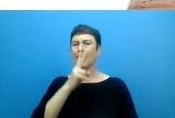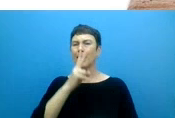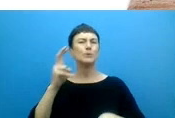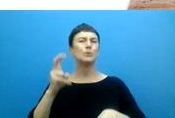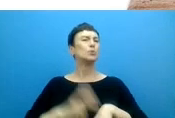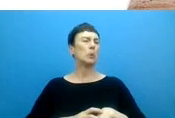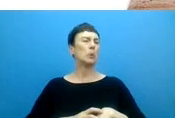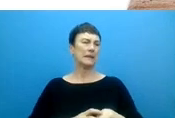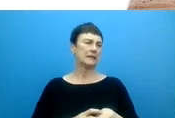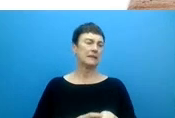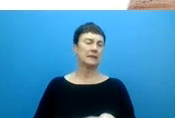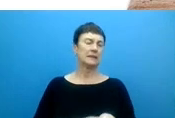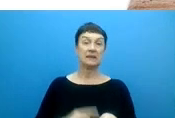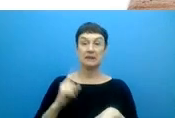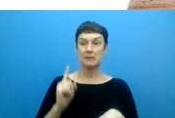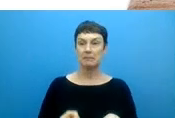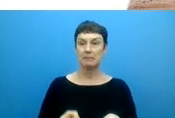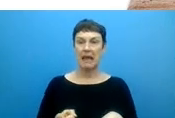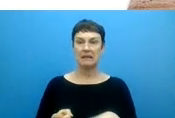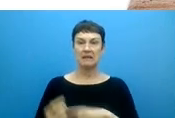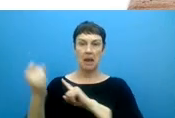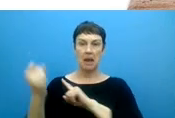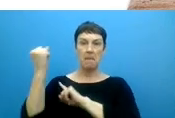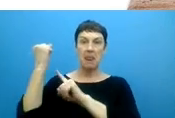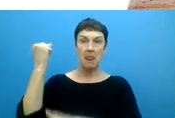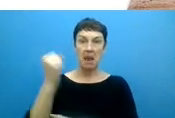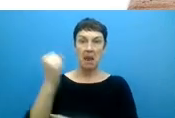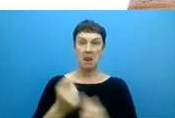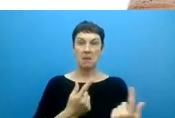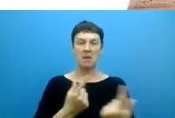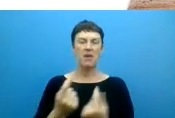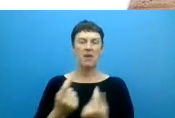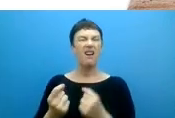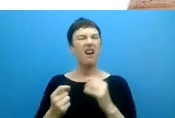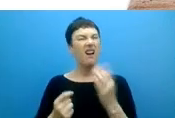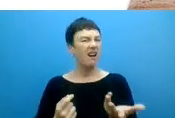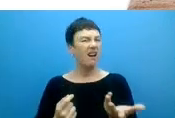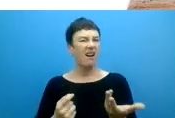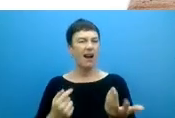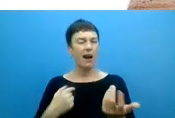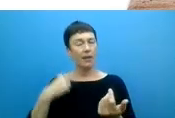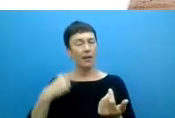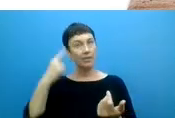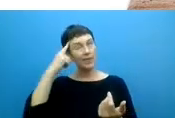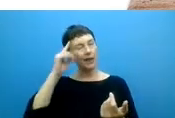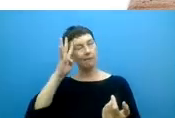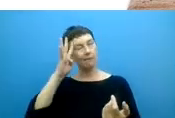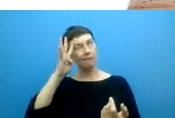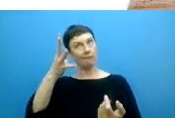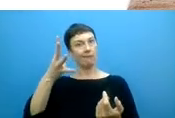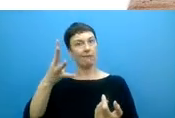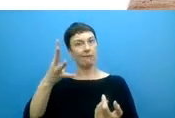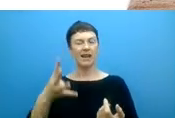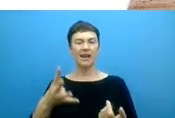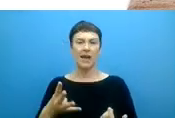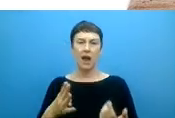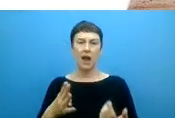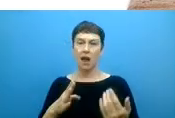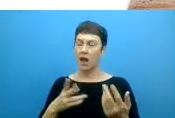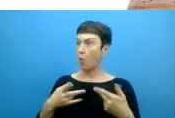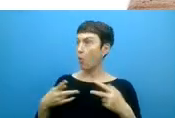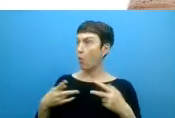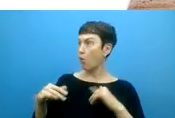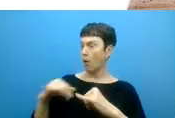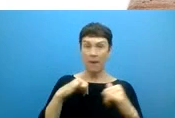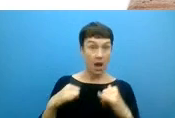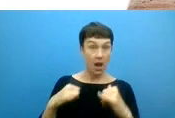to, you know, have mandates or whatever, but it's just thinking outside of the box and using the commonalities to